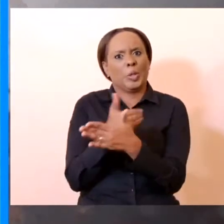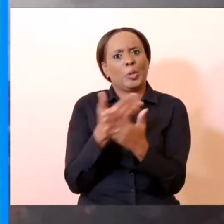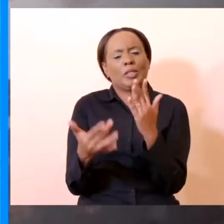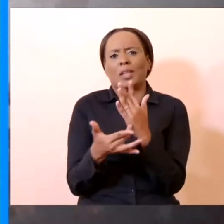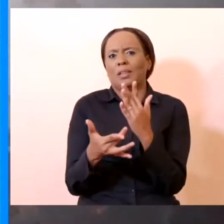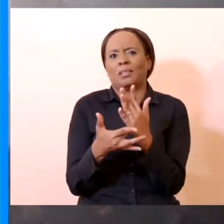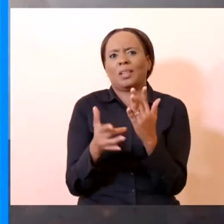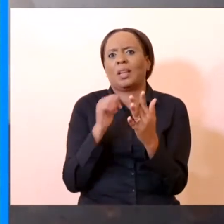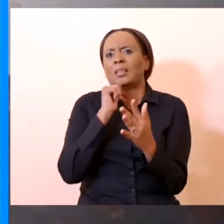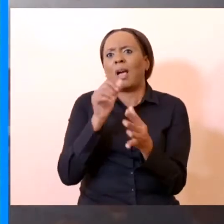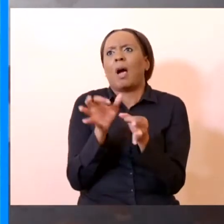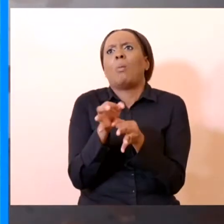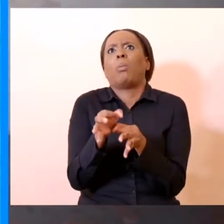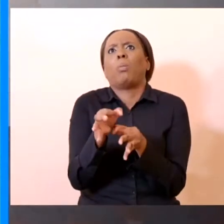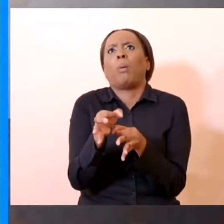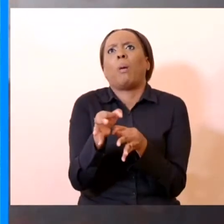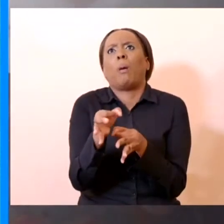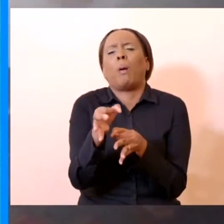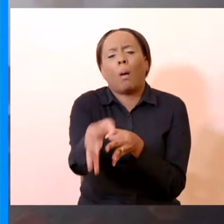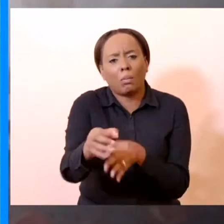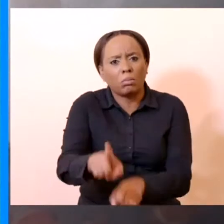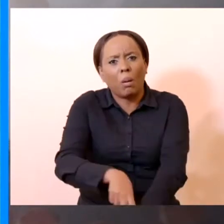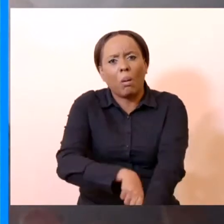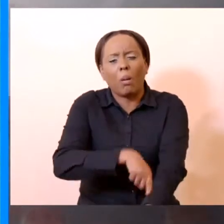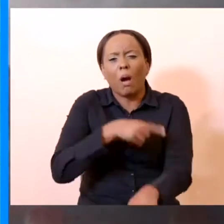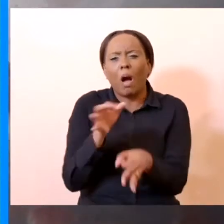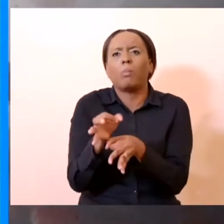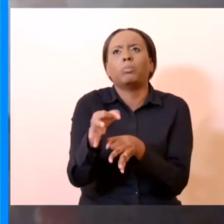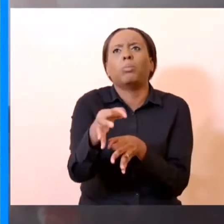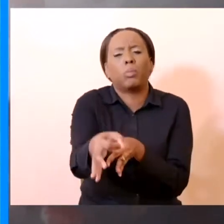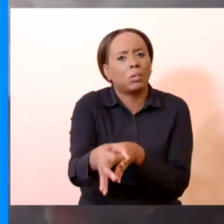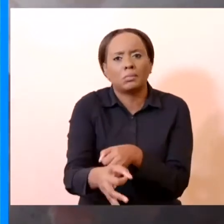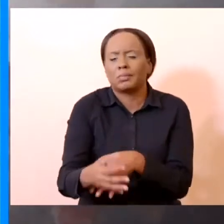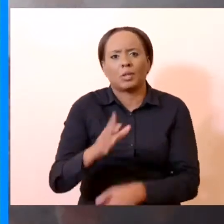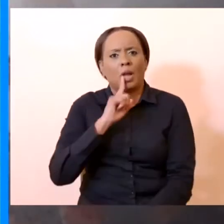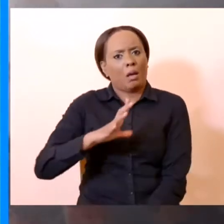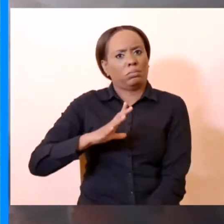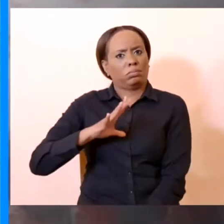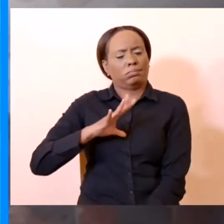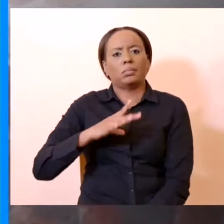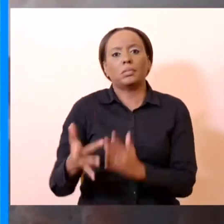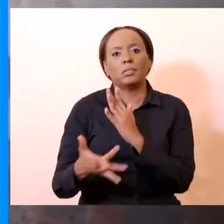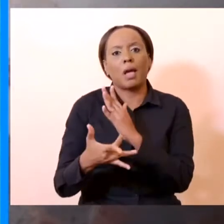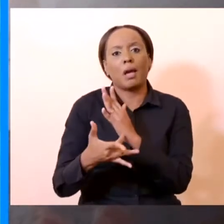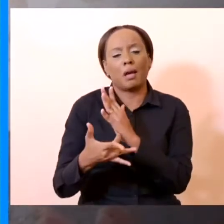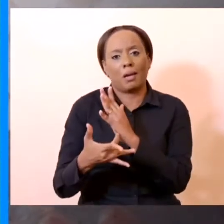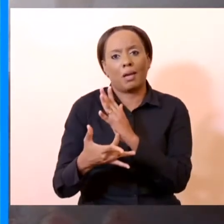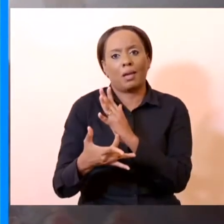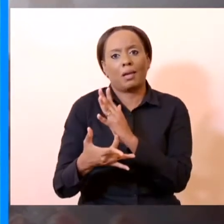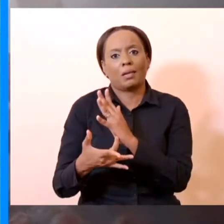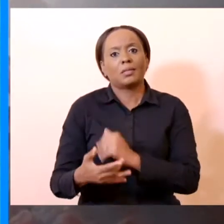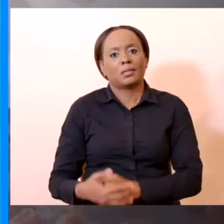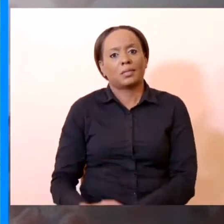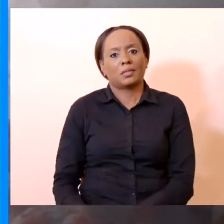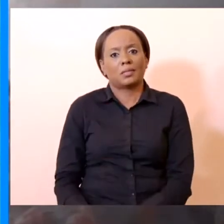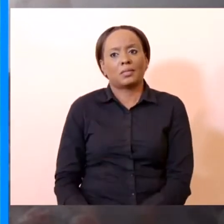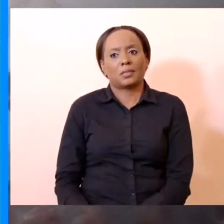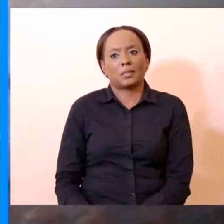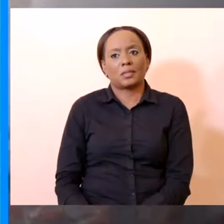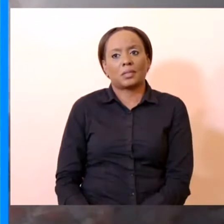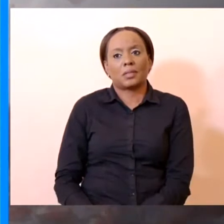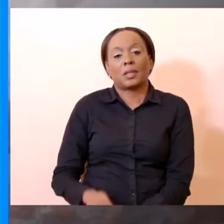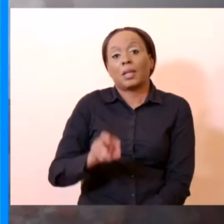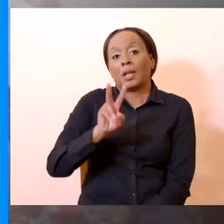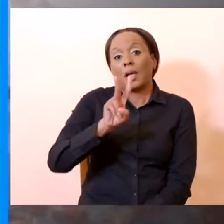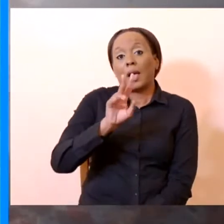as long because you're using sophisticated technology. I can say to you that viral vector and